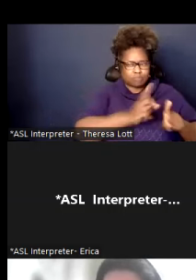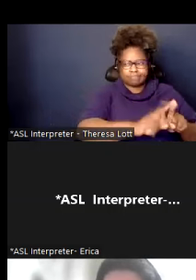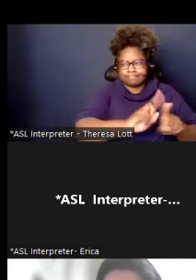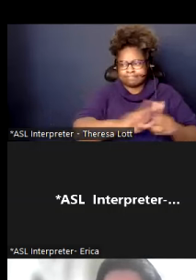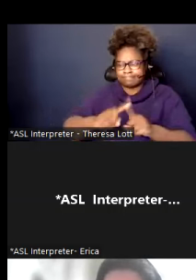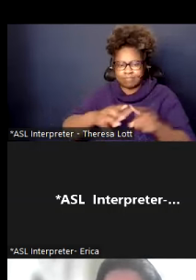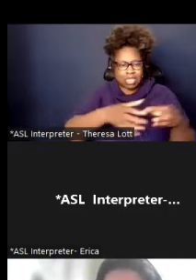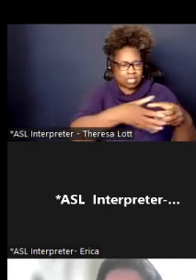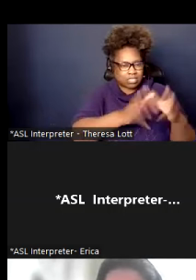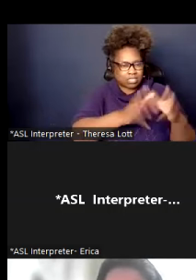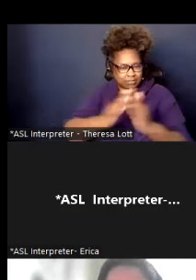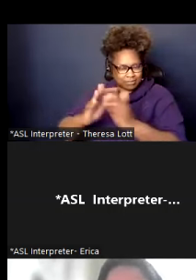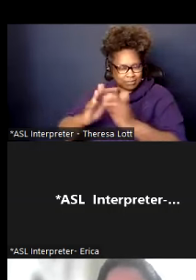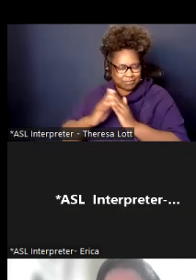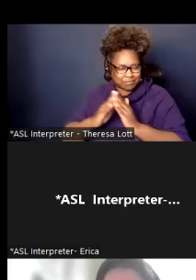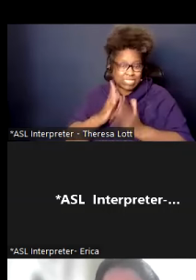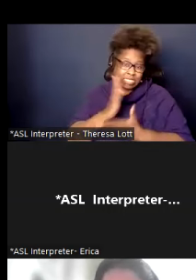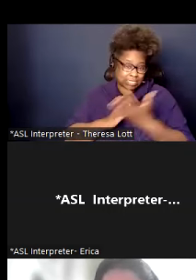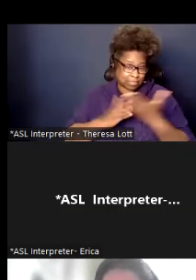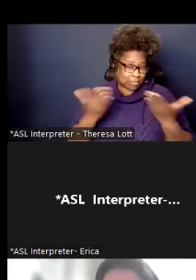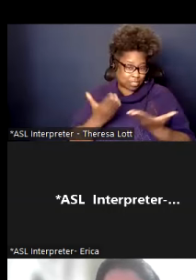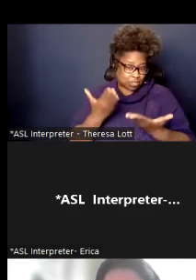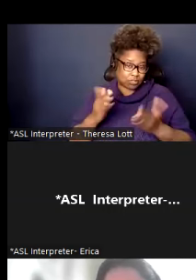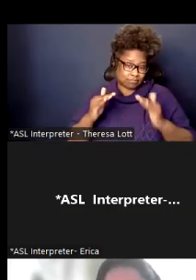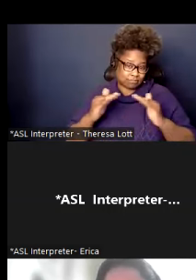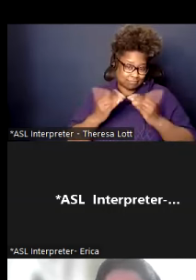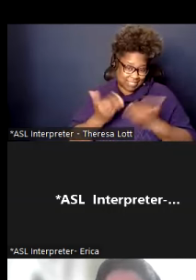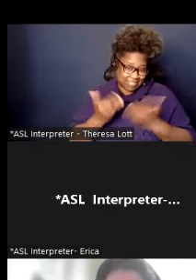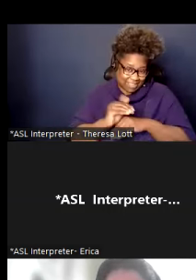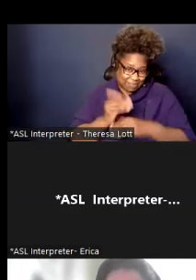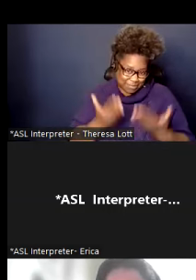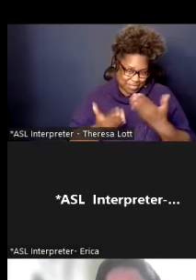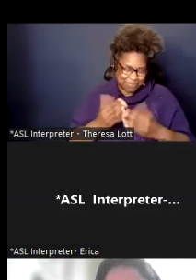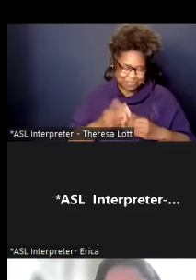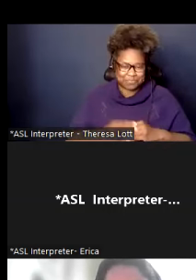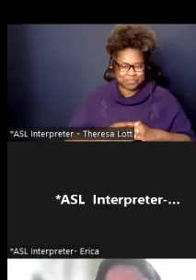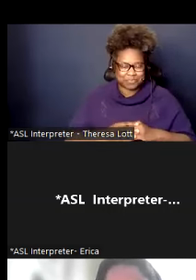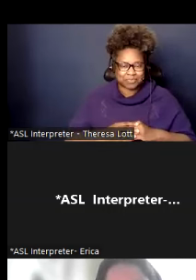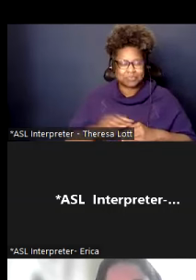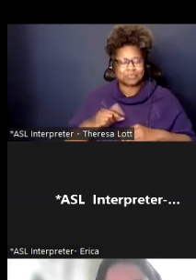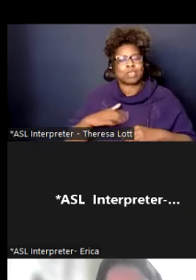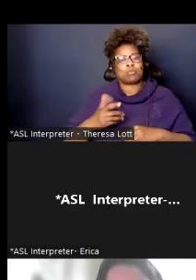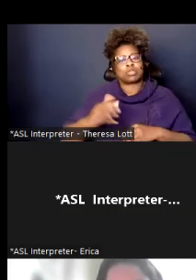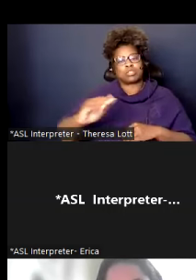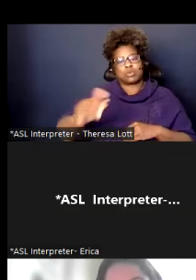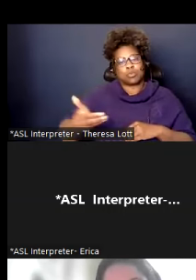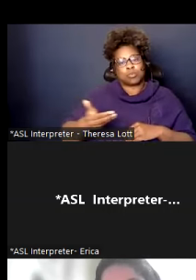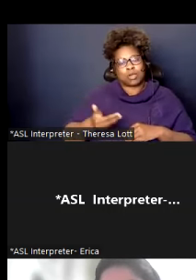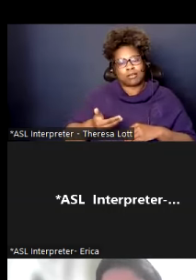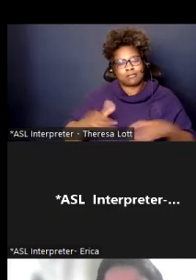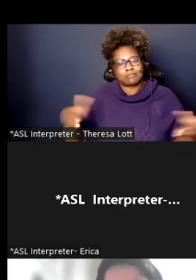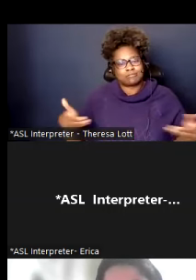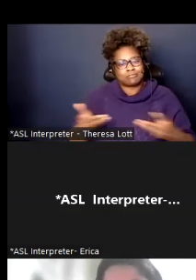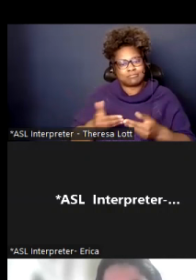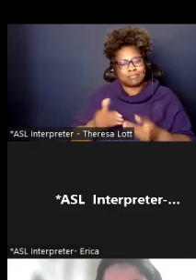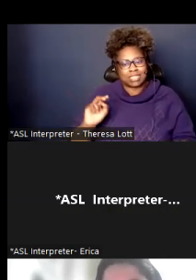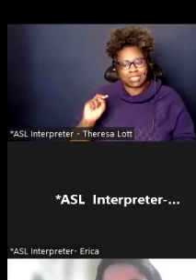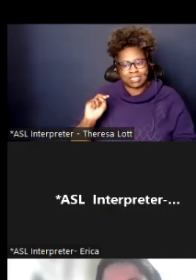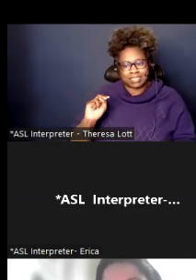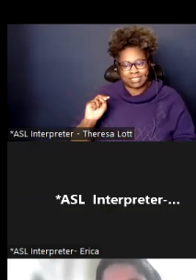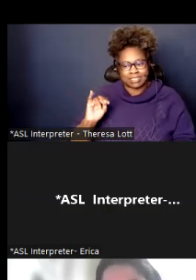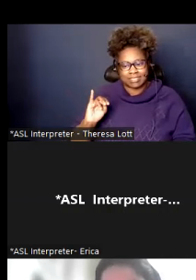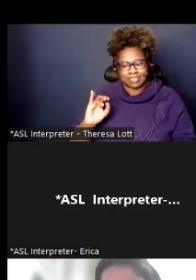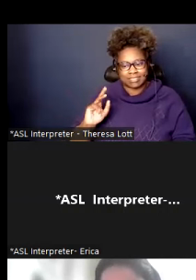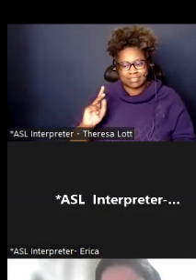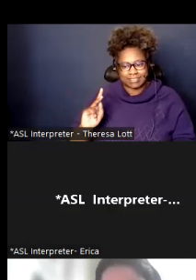even tonight. I'd like to also just welcome and introduce Nick Angrone, who